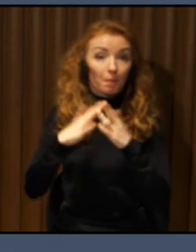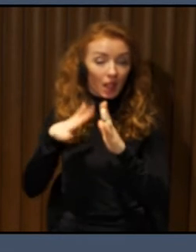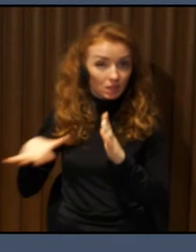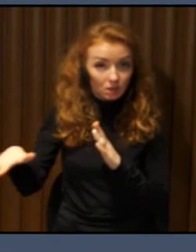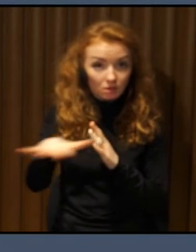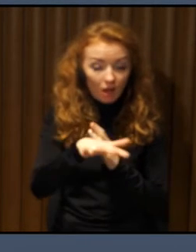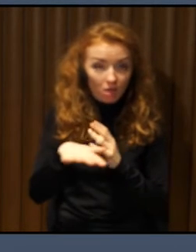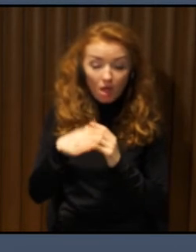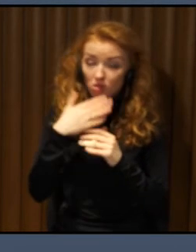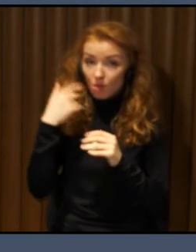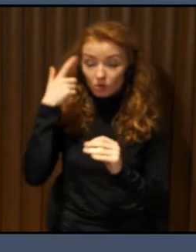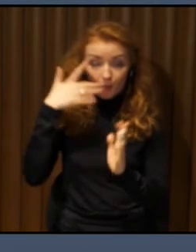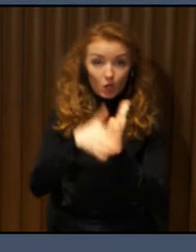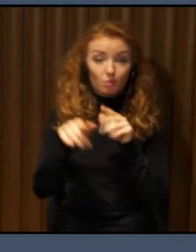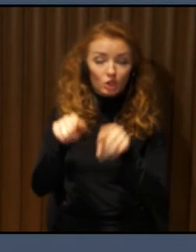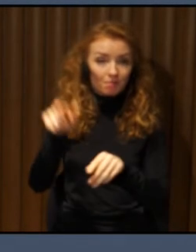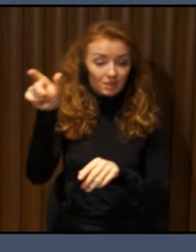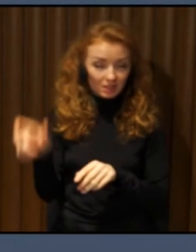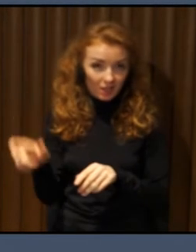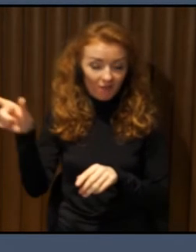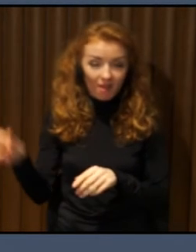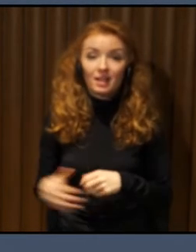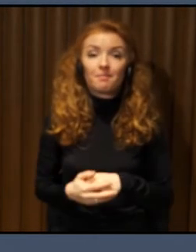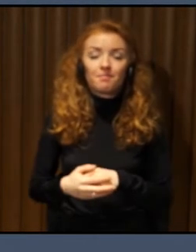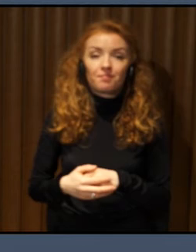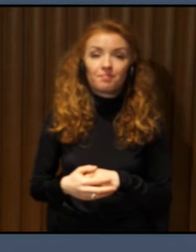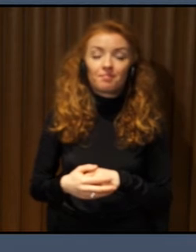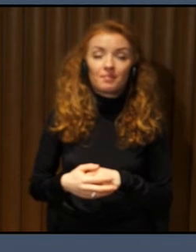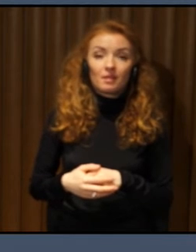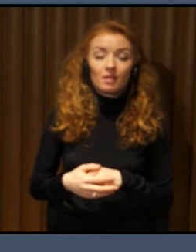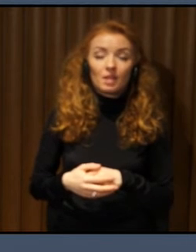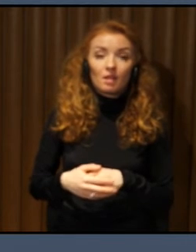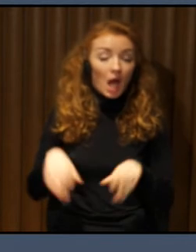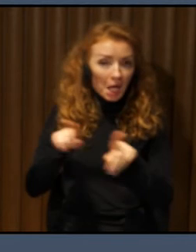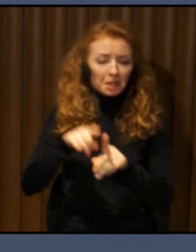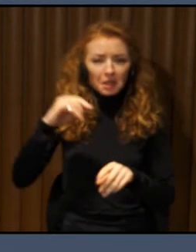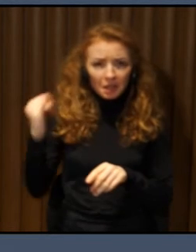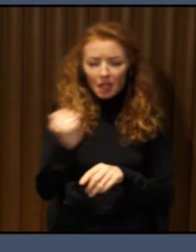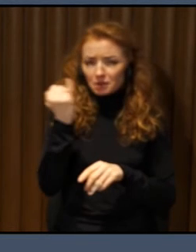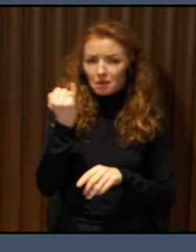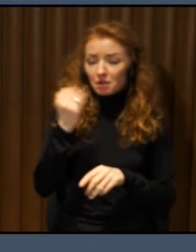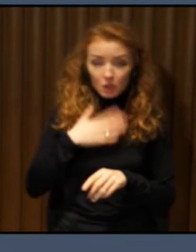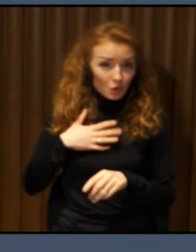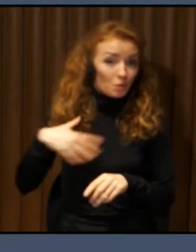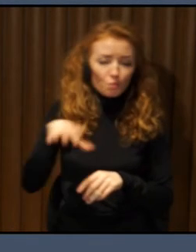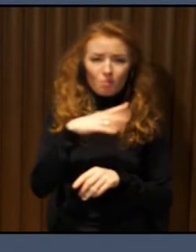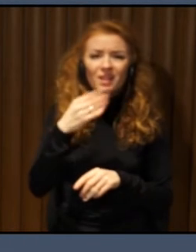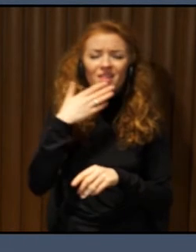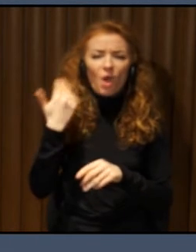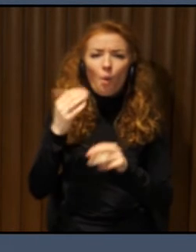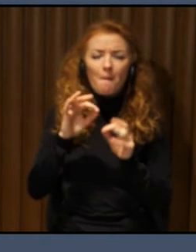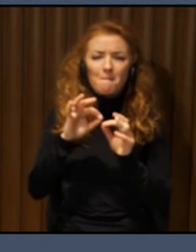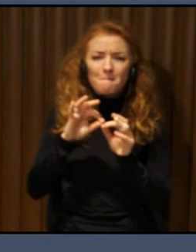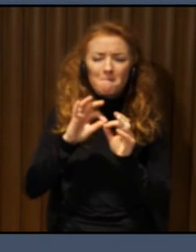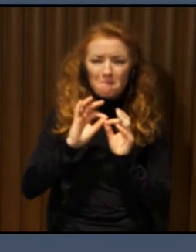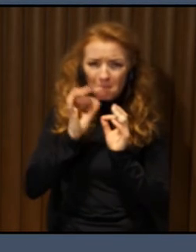So what's interesting here too is we may not have the perfect map, but at least in Canada right now,